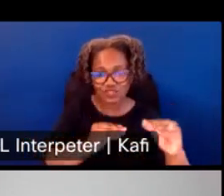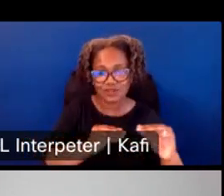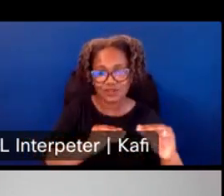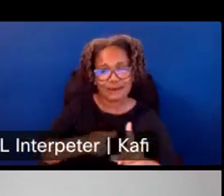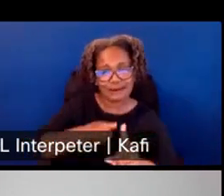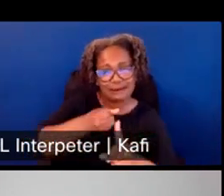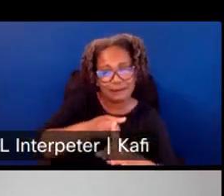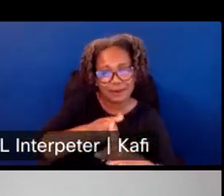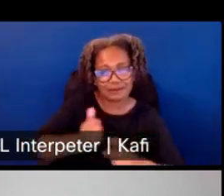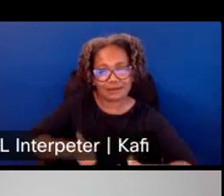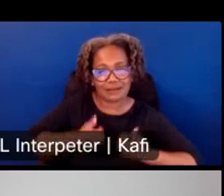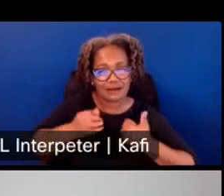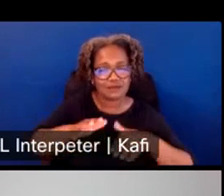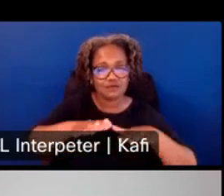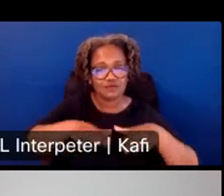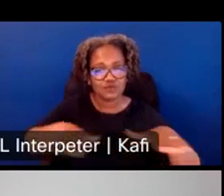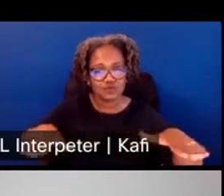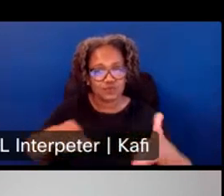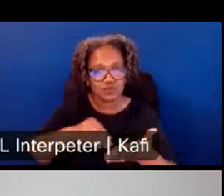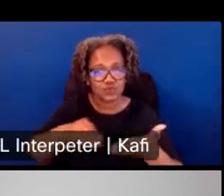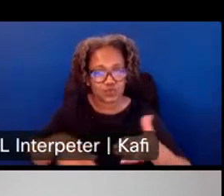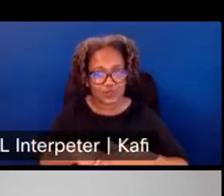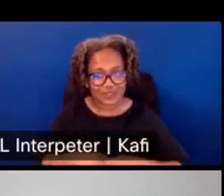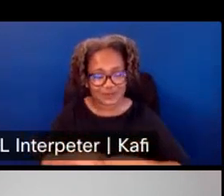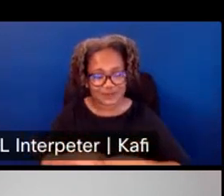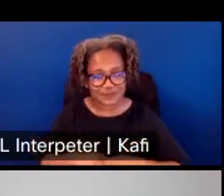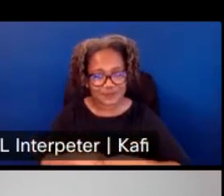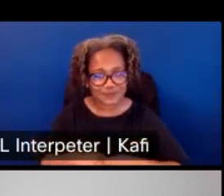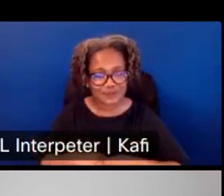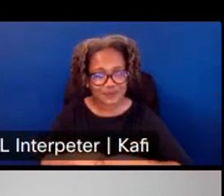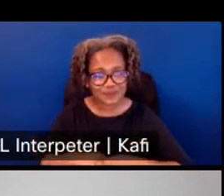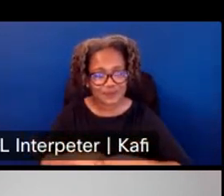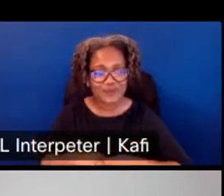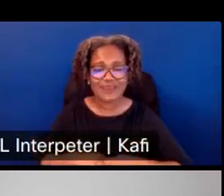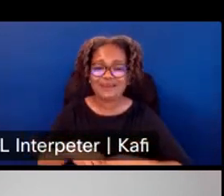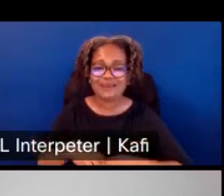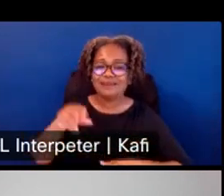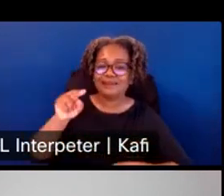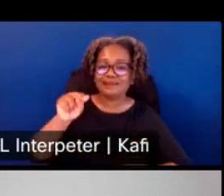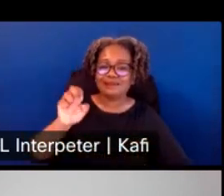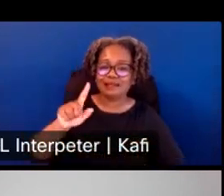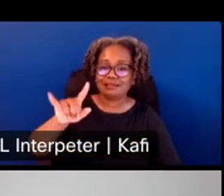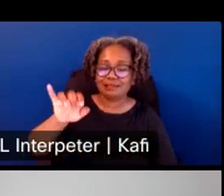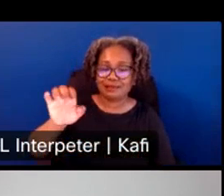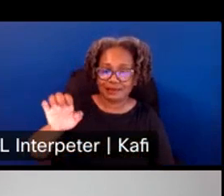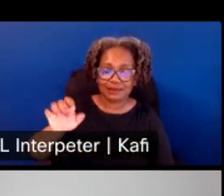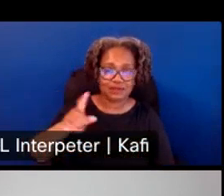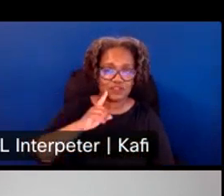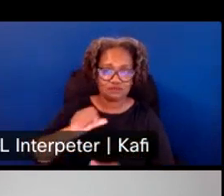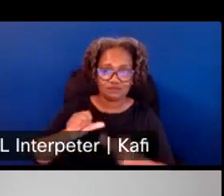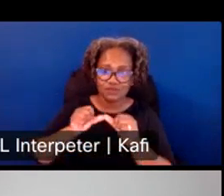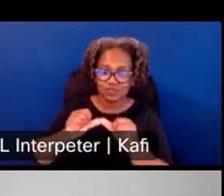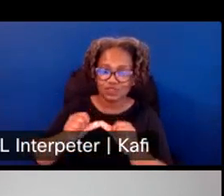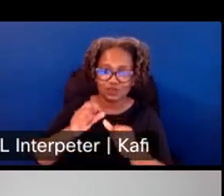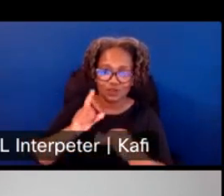customers. Nellie continues to enjoy learning and sharing knowledge as an instructor at Dudley's. And that is why